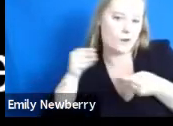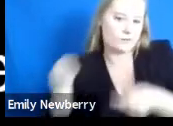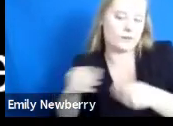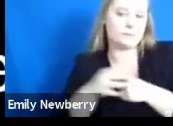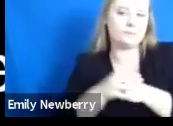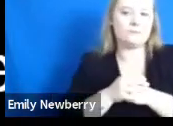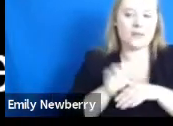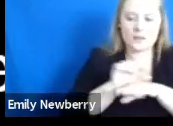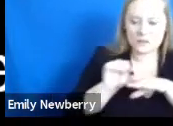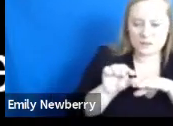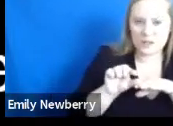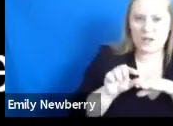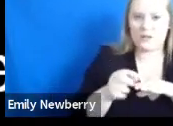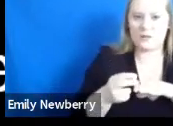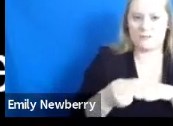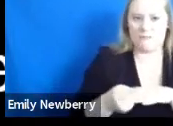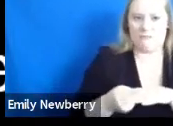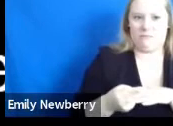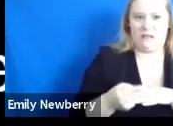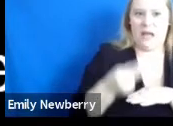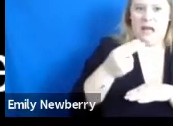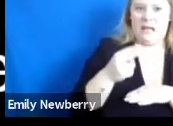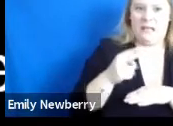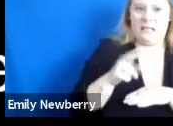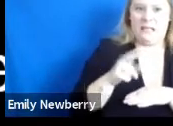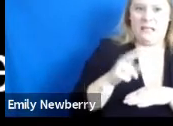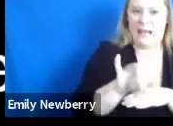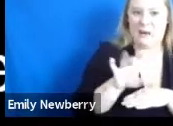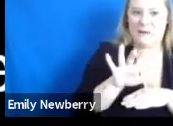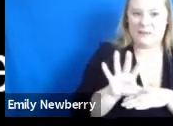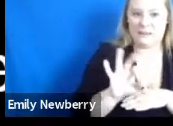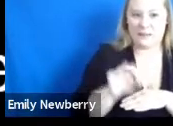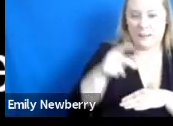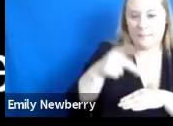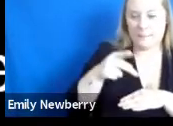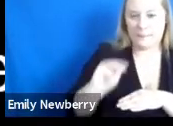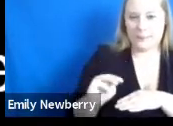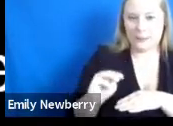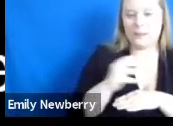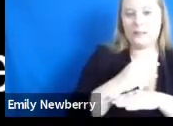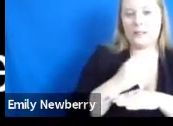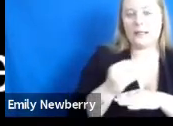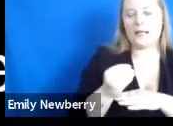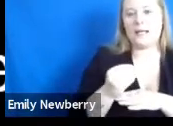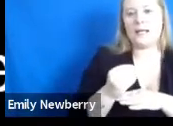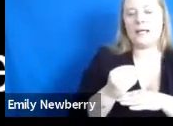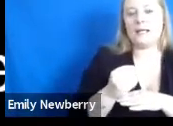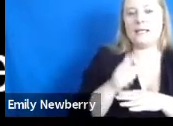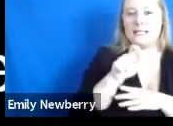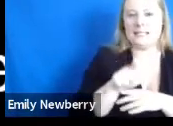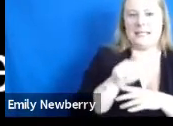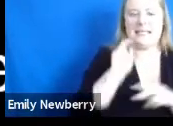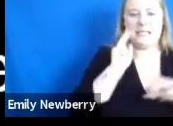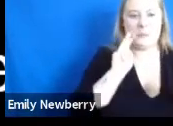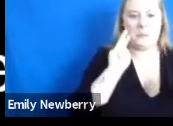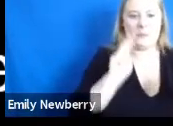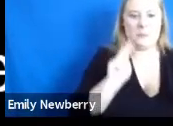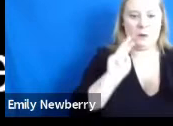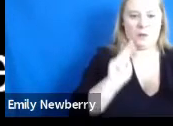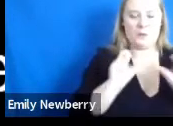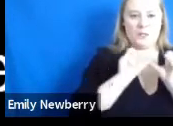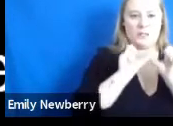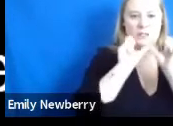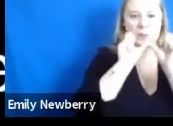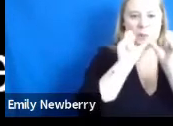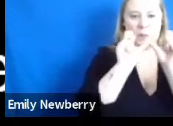found as high as 859 parts per million, and thus there was a need of monitoring on a long-term basis what was